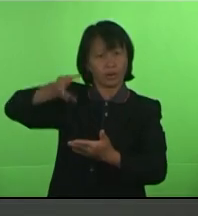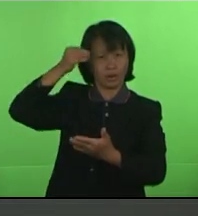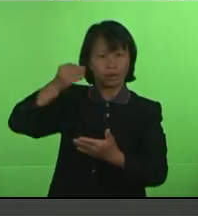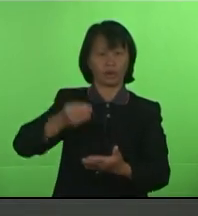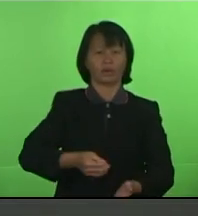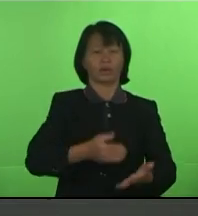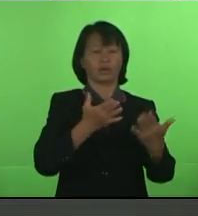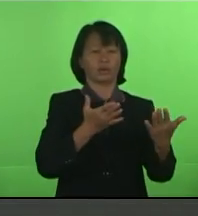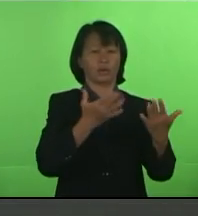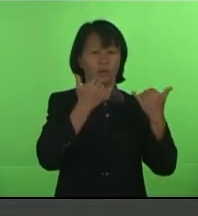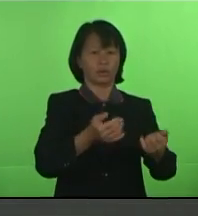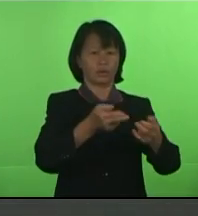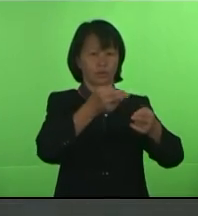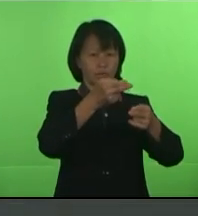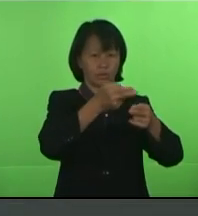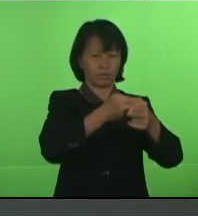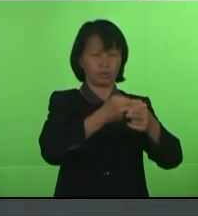short, we call